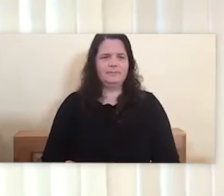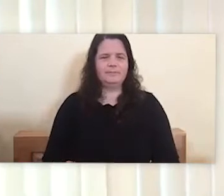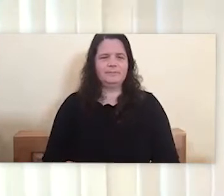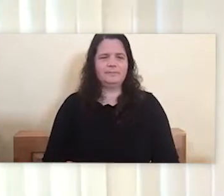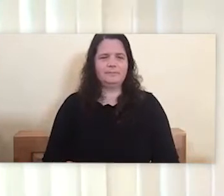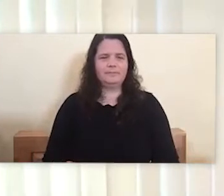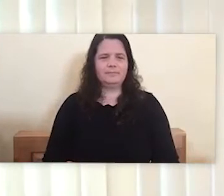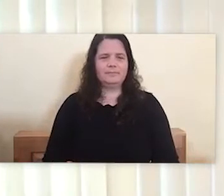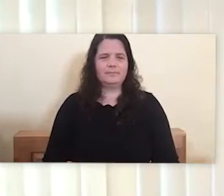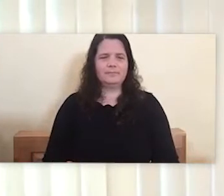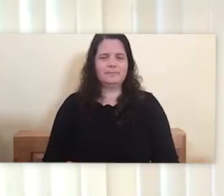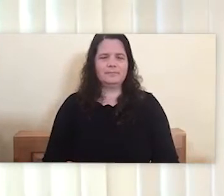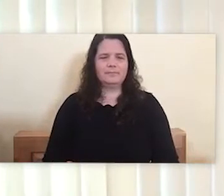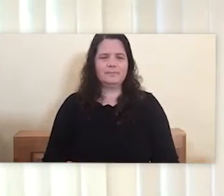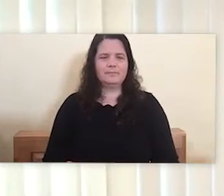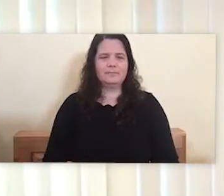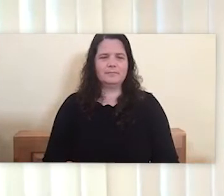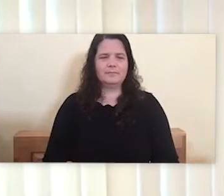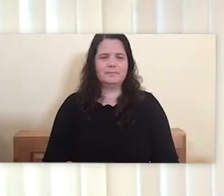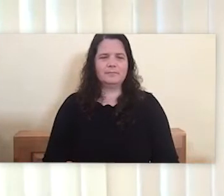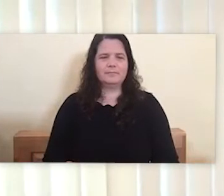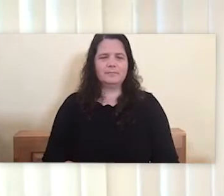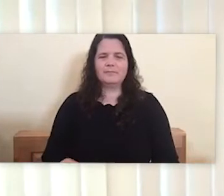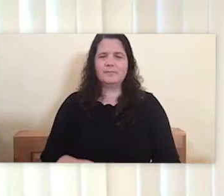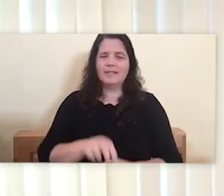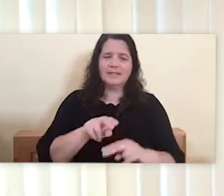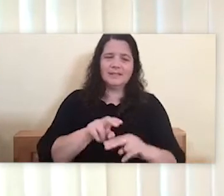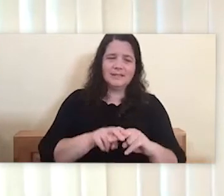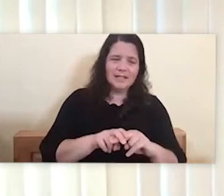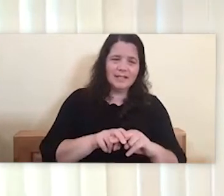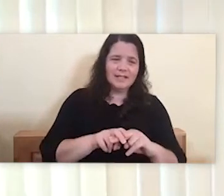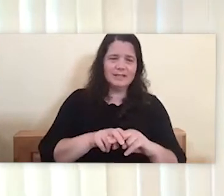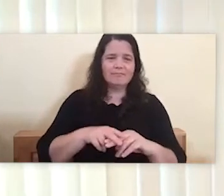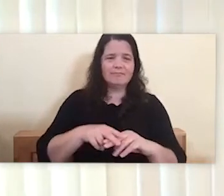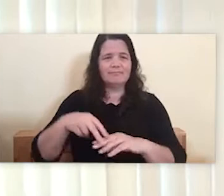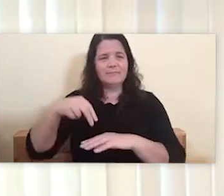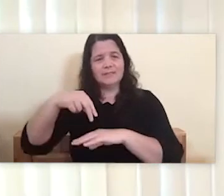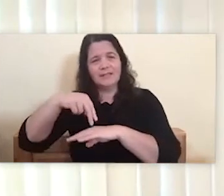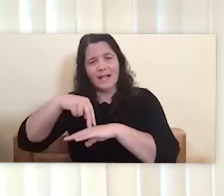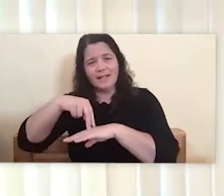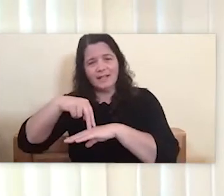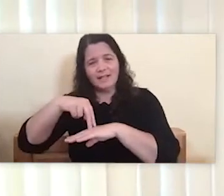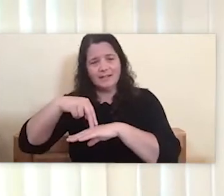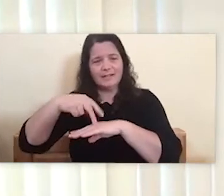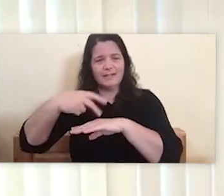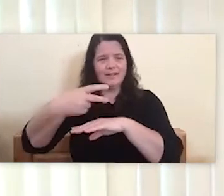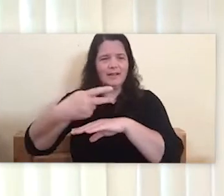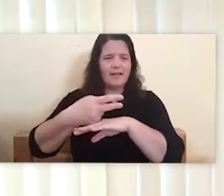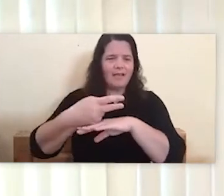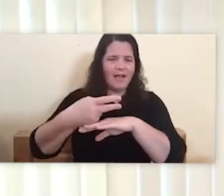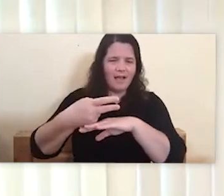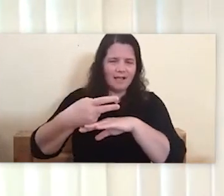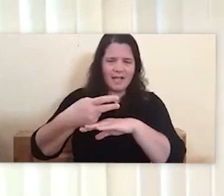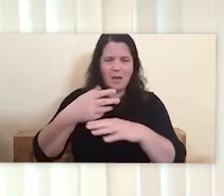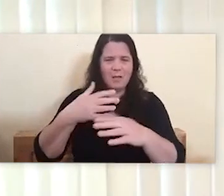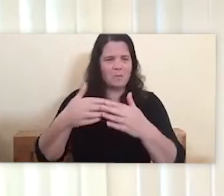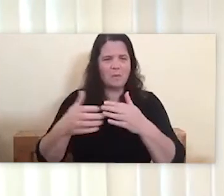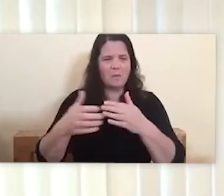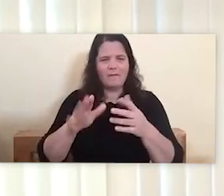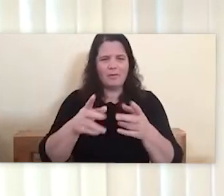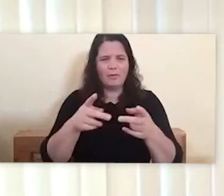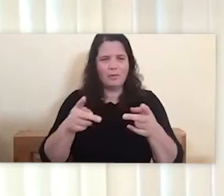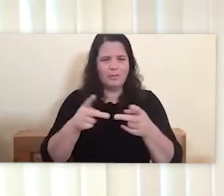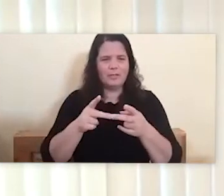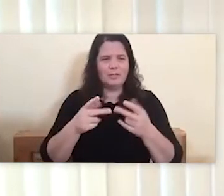your body sitting or standing, lying down, whatever your position is in this